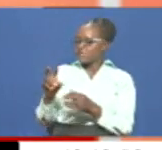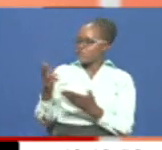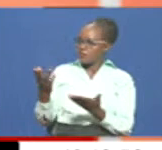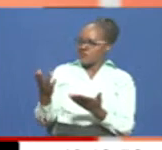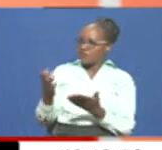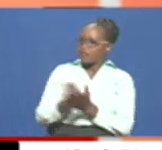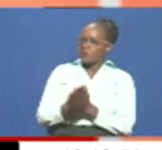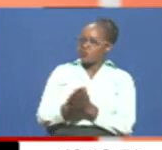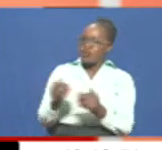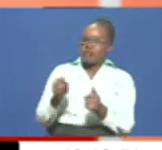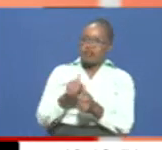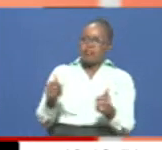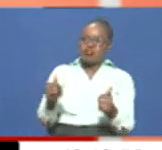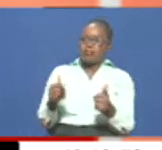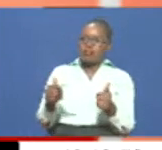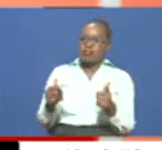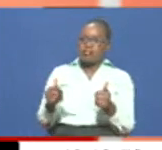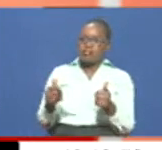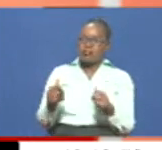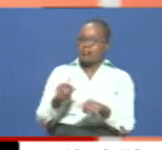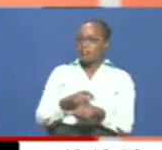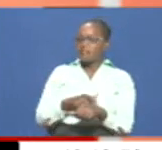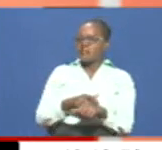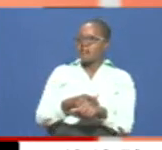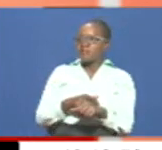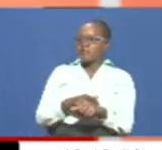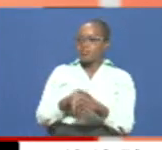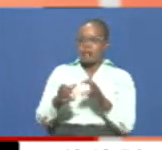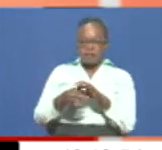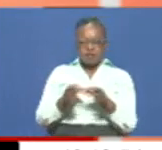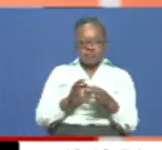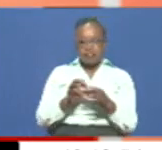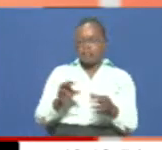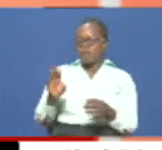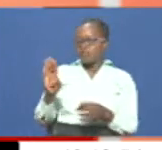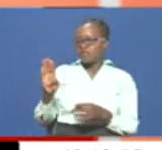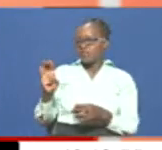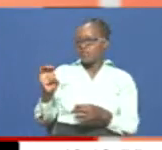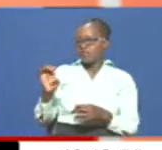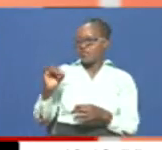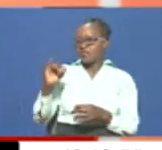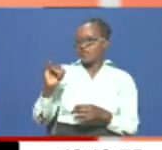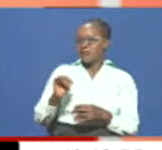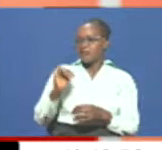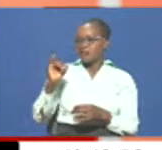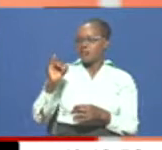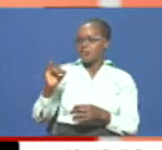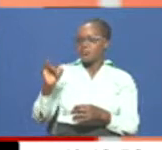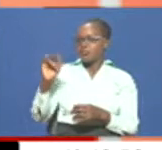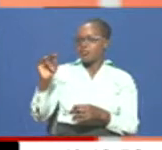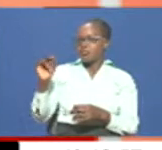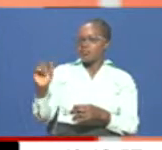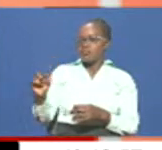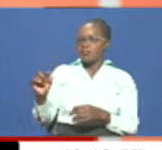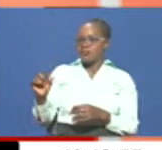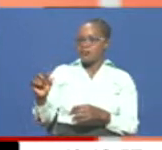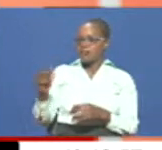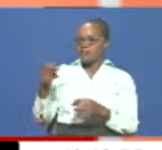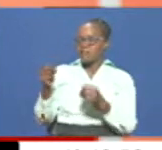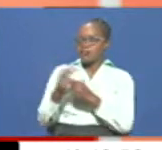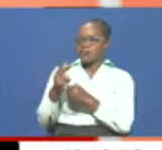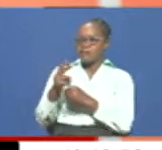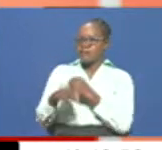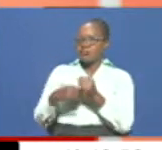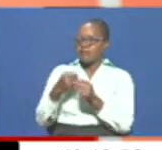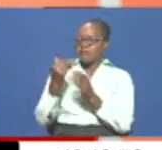And they did very well because when they had the Olympics in Beijing, they had almost a 12-year program where they got a lot of their youngsters to